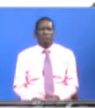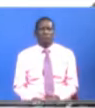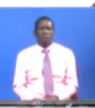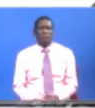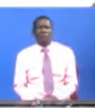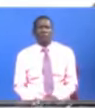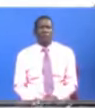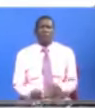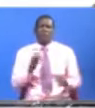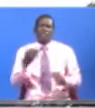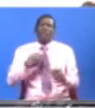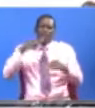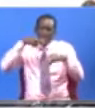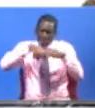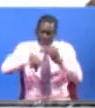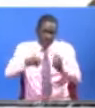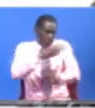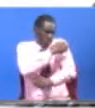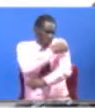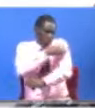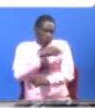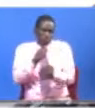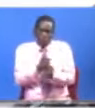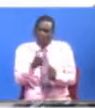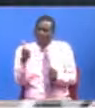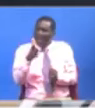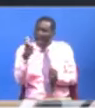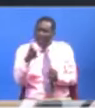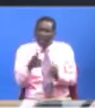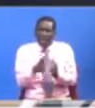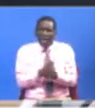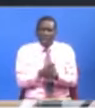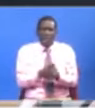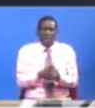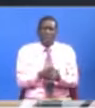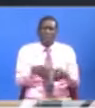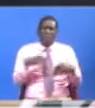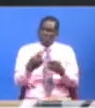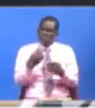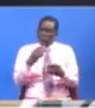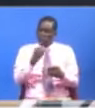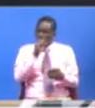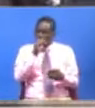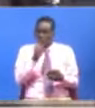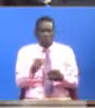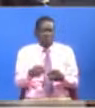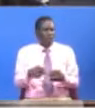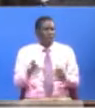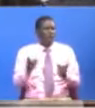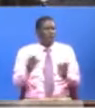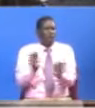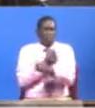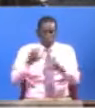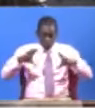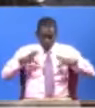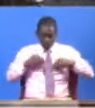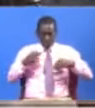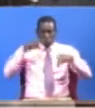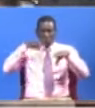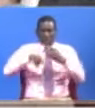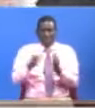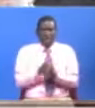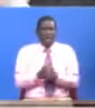If I had walked into this hospital with my camera and microphone, they probably would not have let me in and I would not